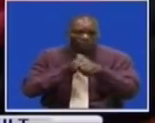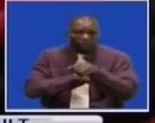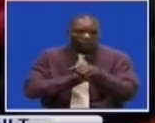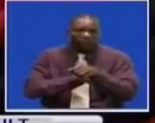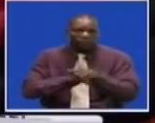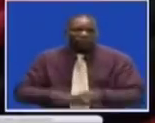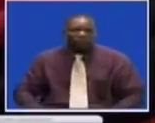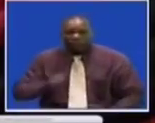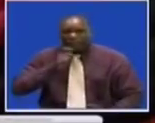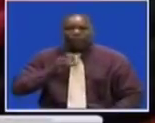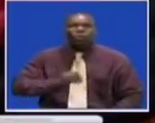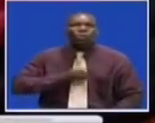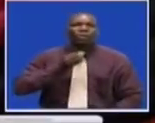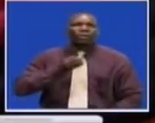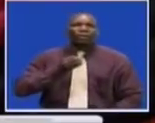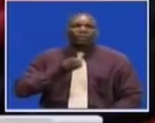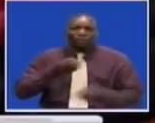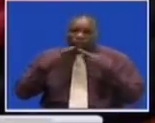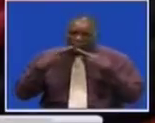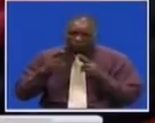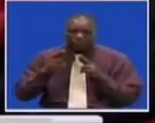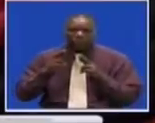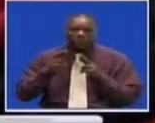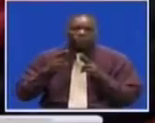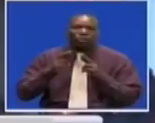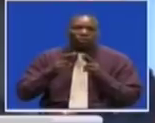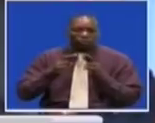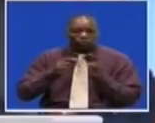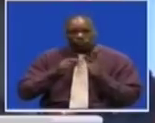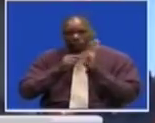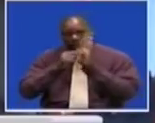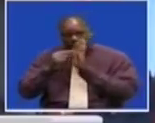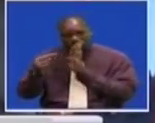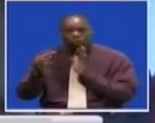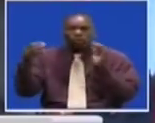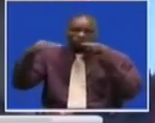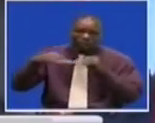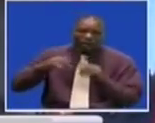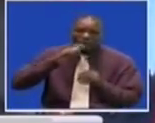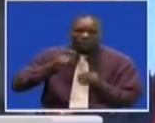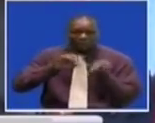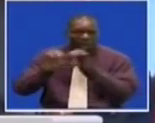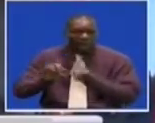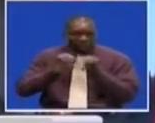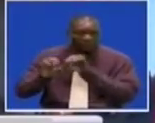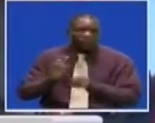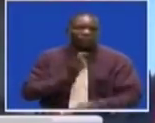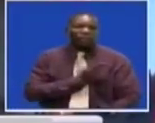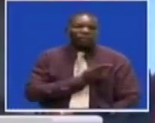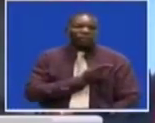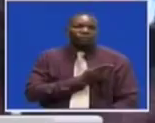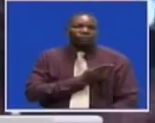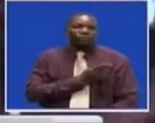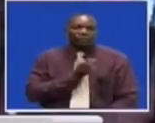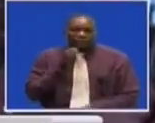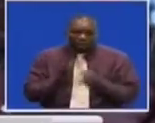take ownership of the outcomes of the expo. I think we need to be proactive If there is